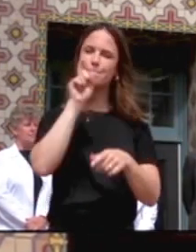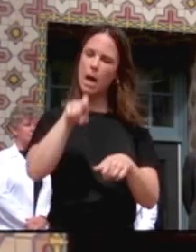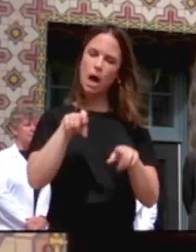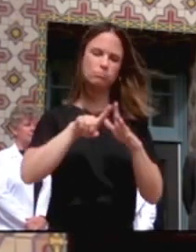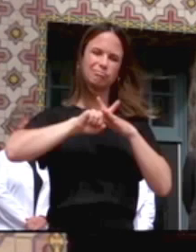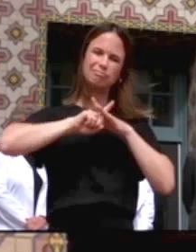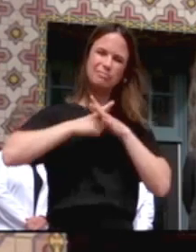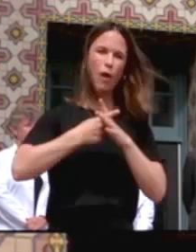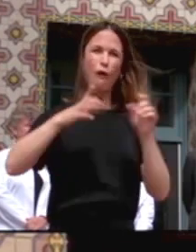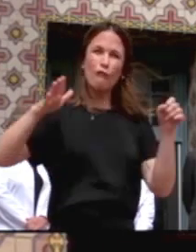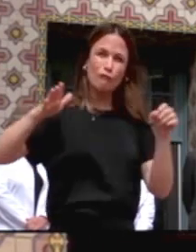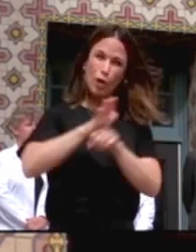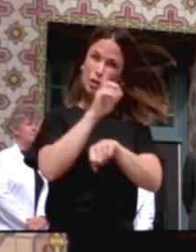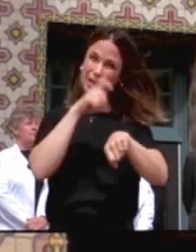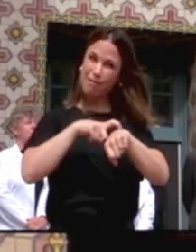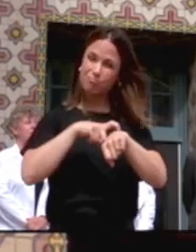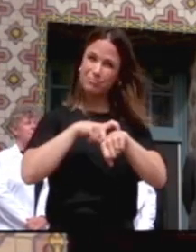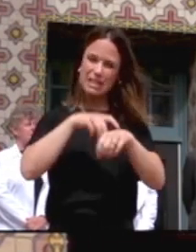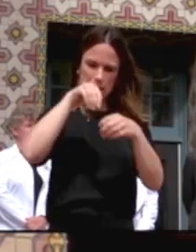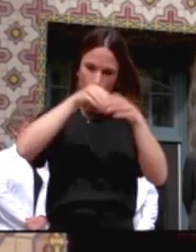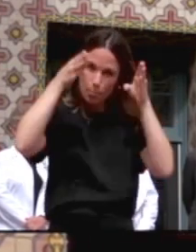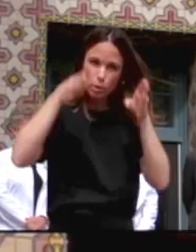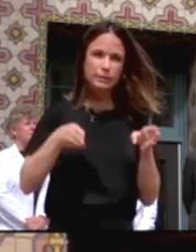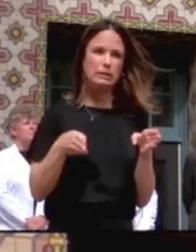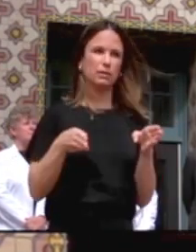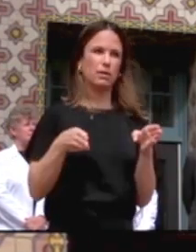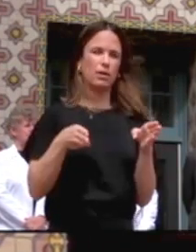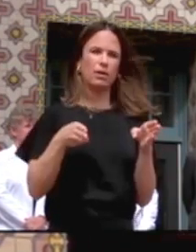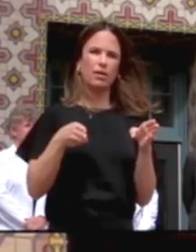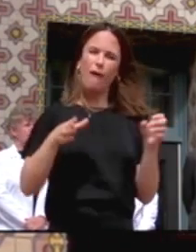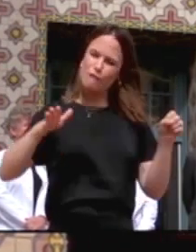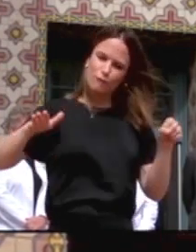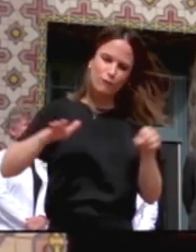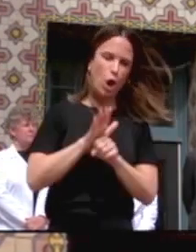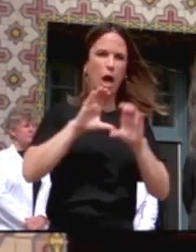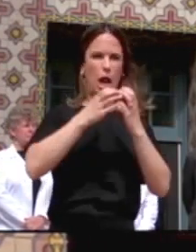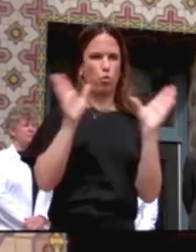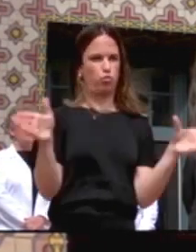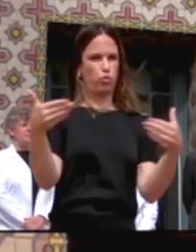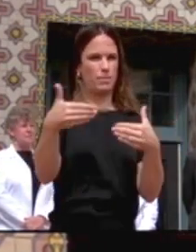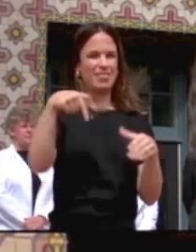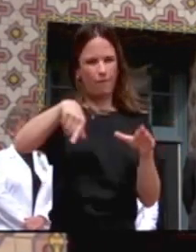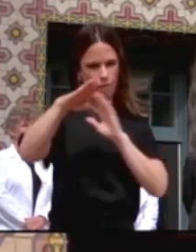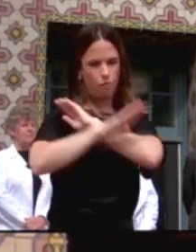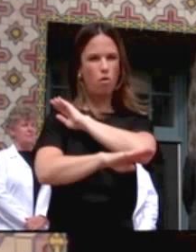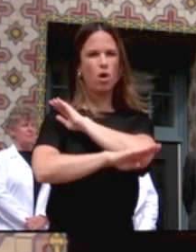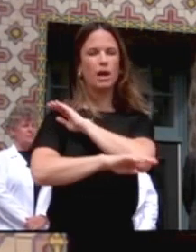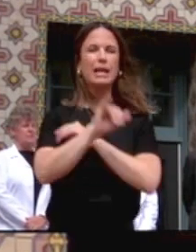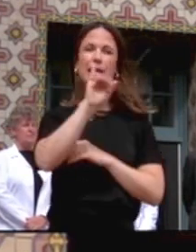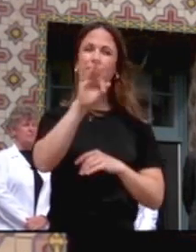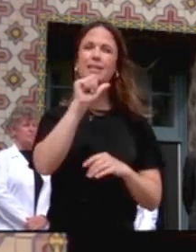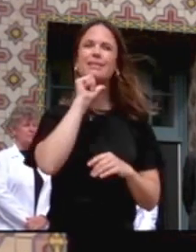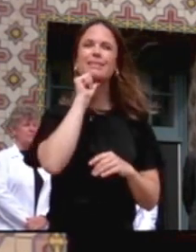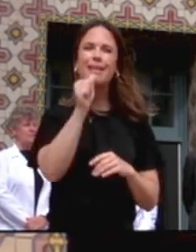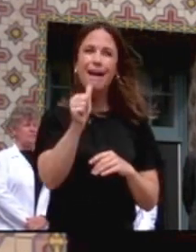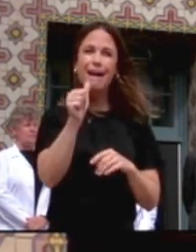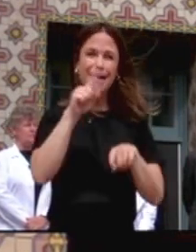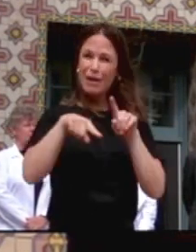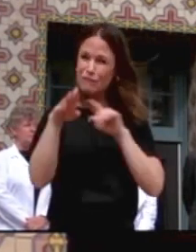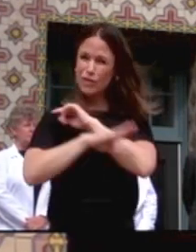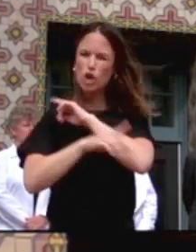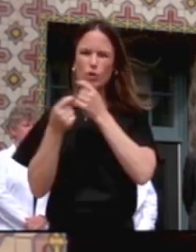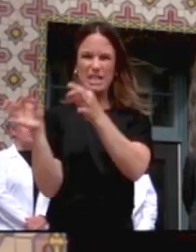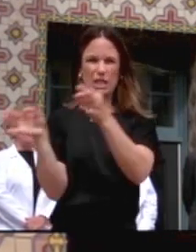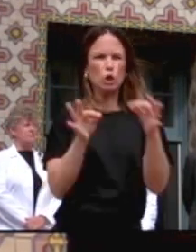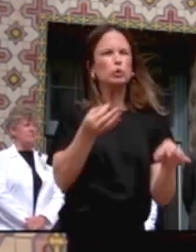begin full time, in person, full classrooms this fall, if not sooner.